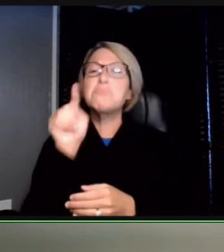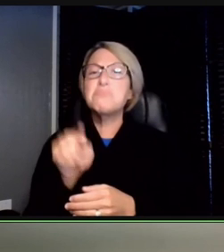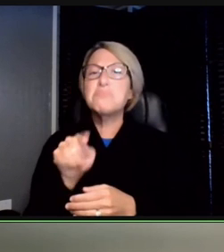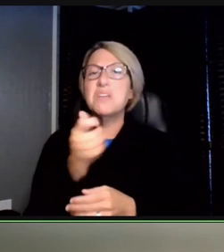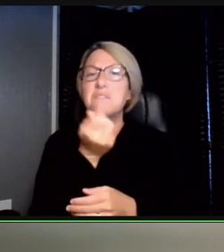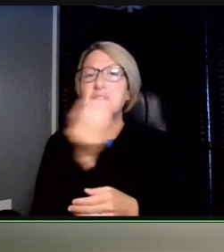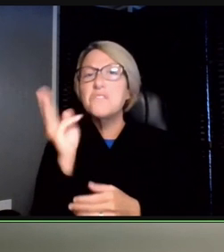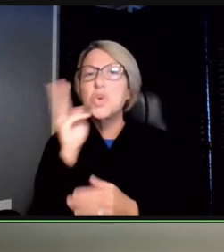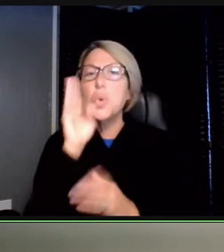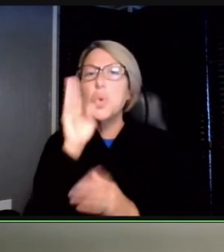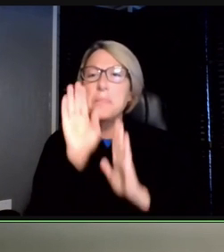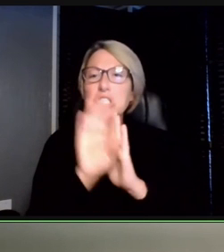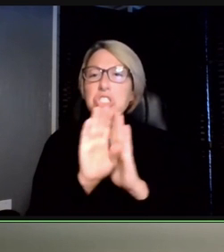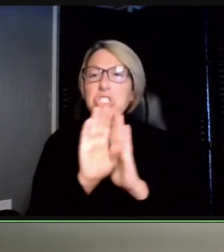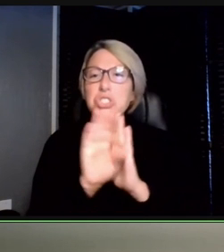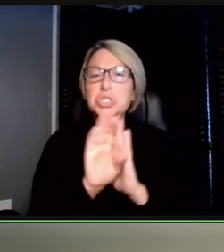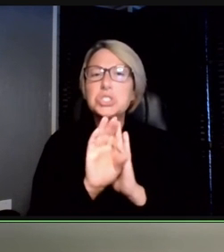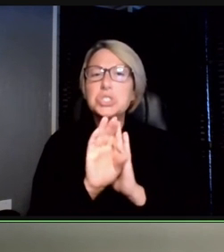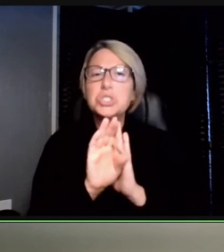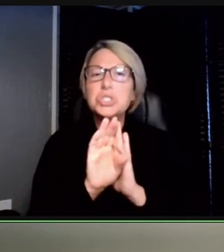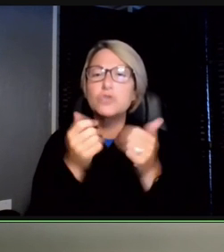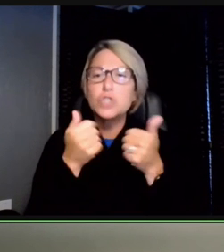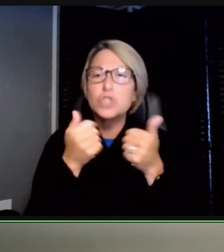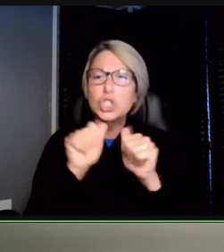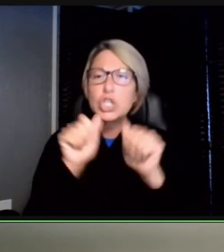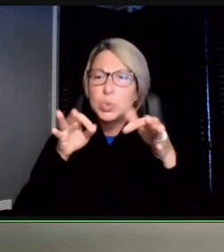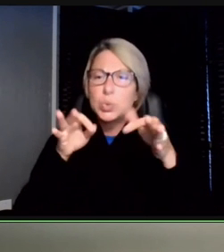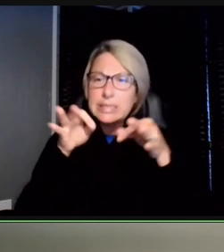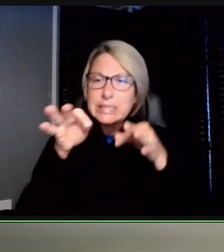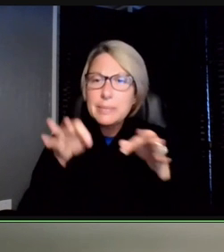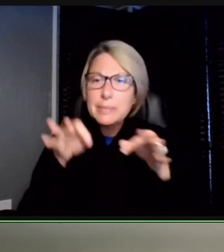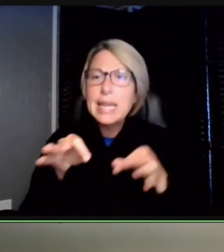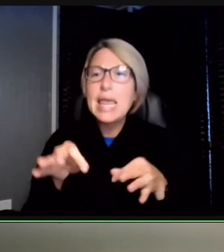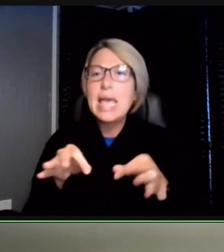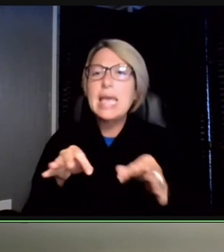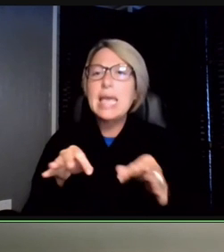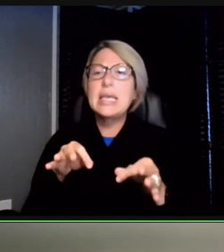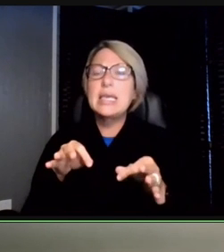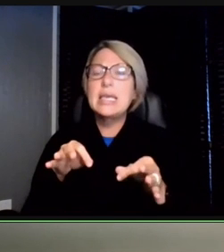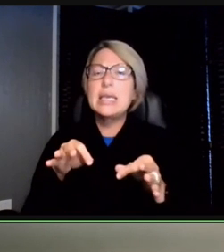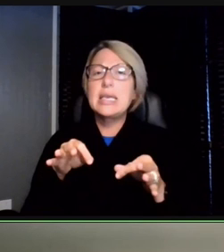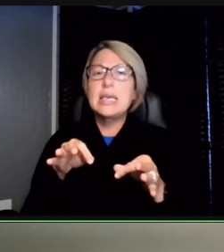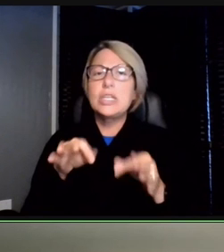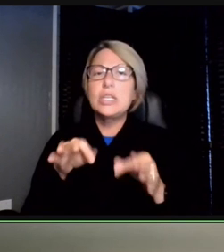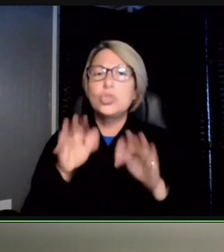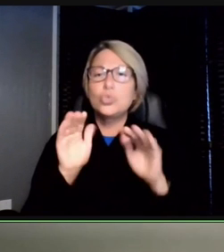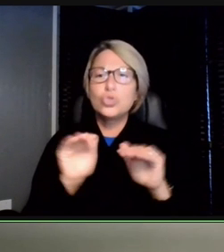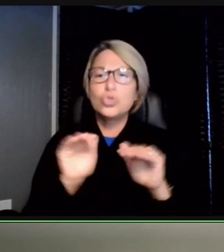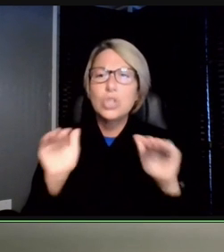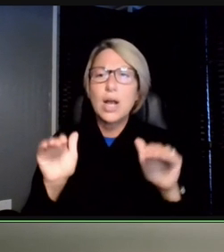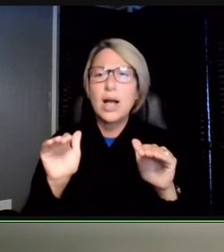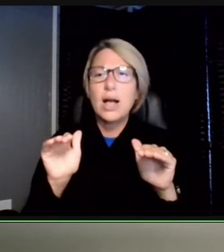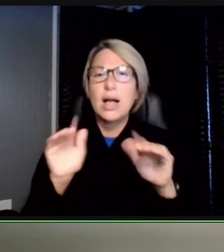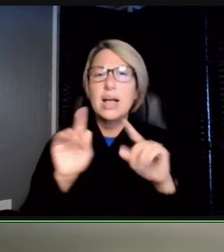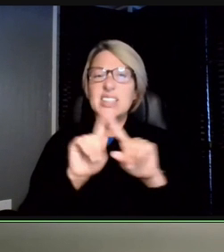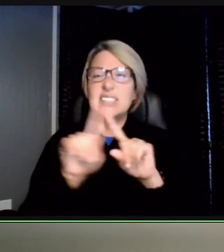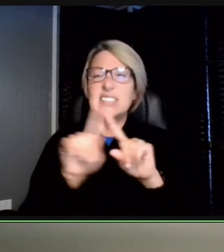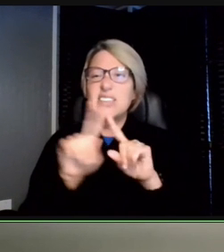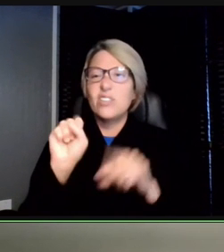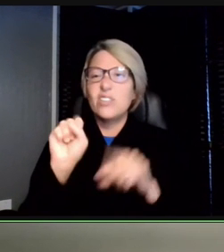of visuals of trying to explain to your child about the stages